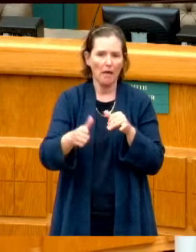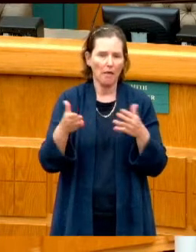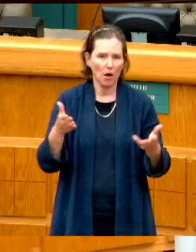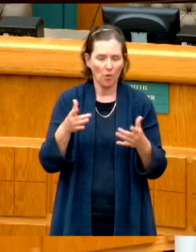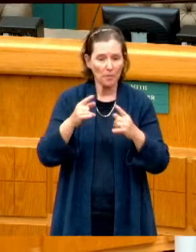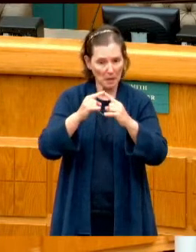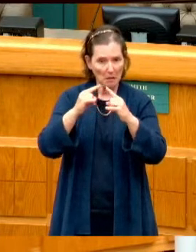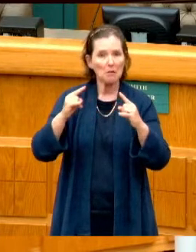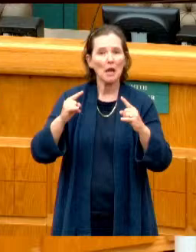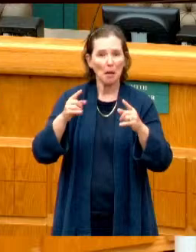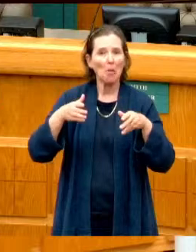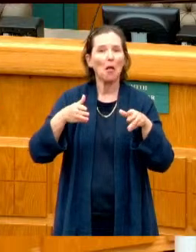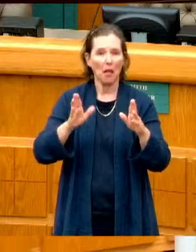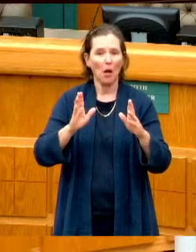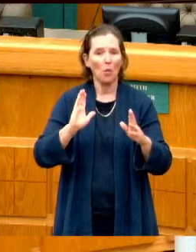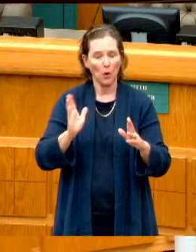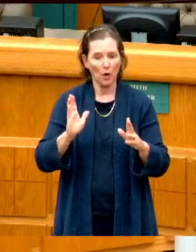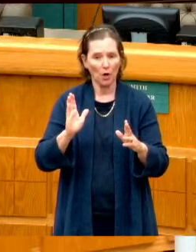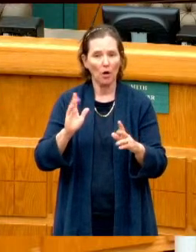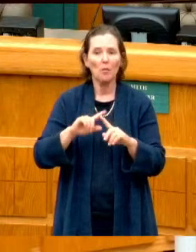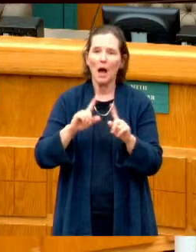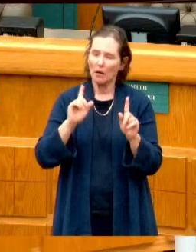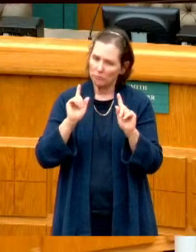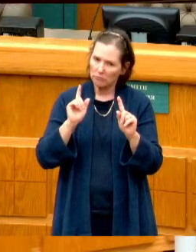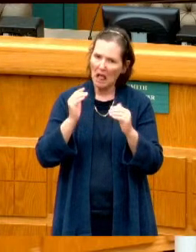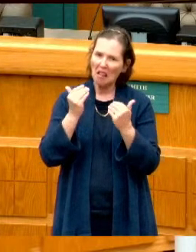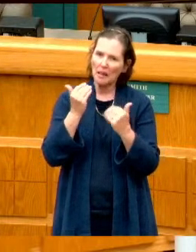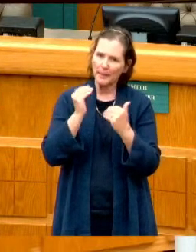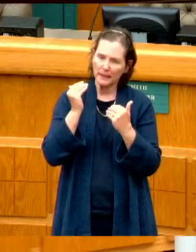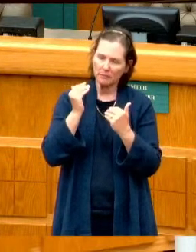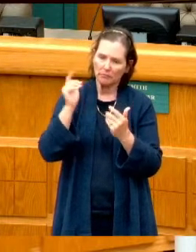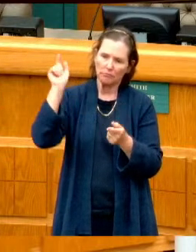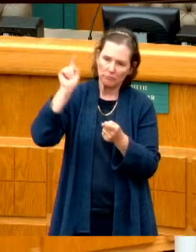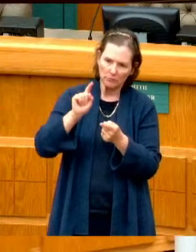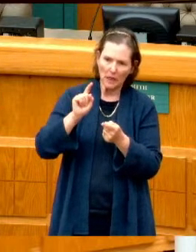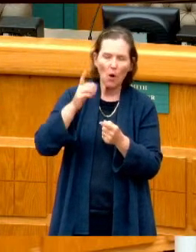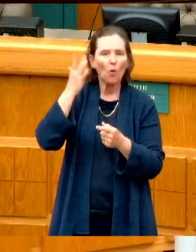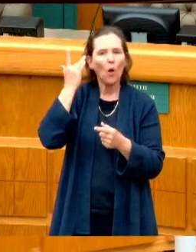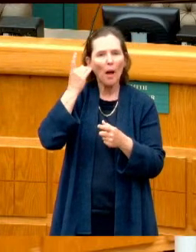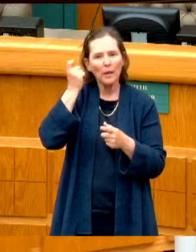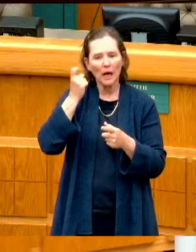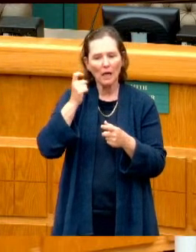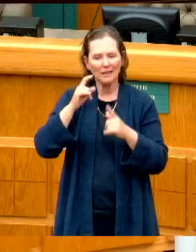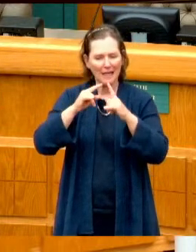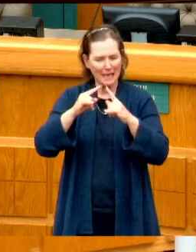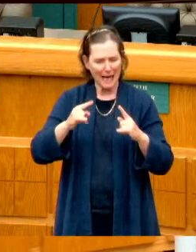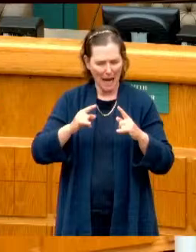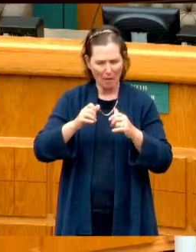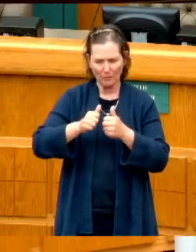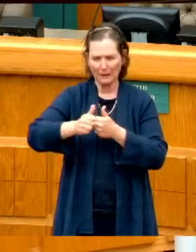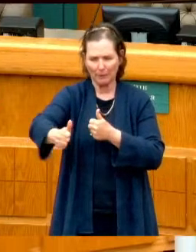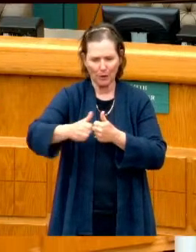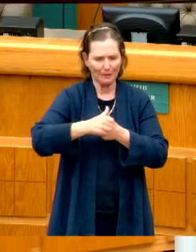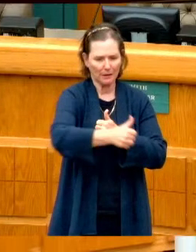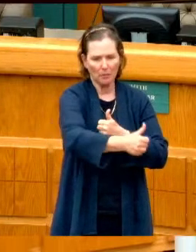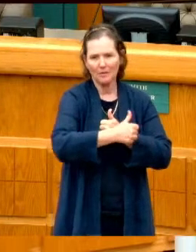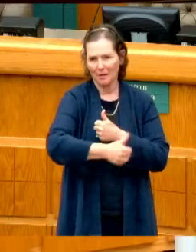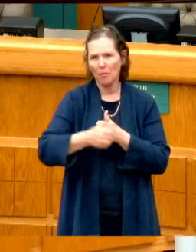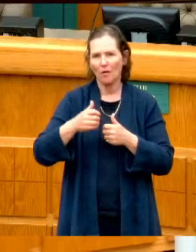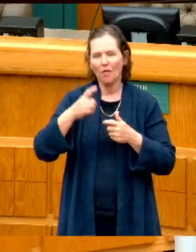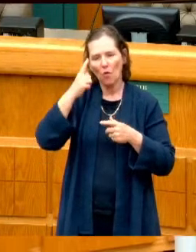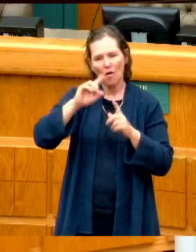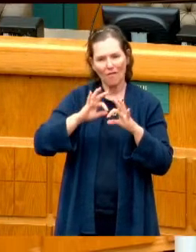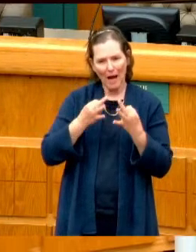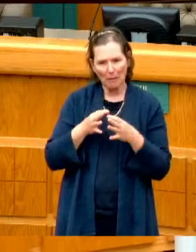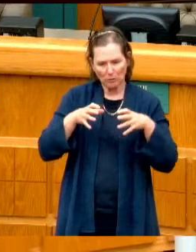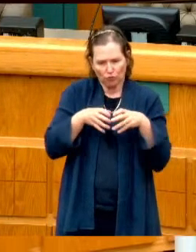Campsites have been reduced by 33% to accommodate social distancing, And for more information, residents can call our